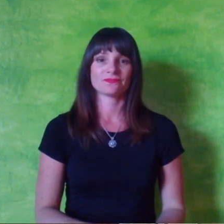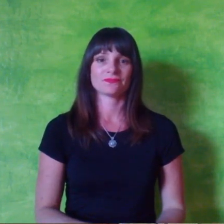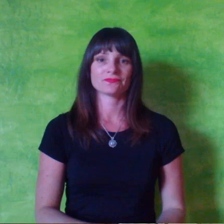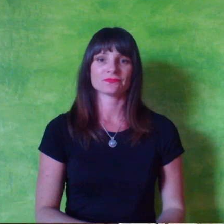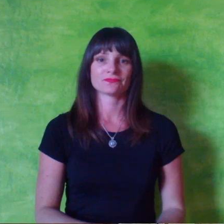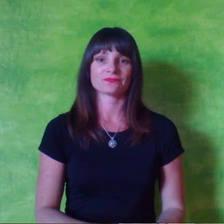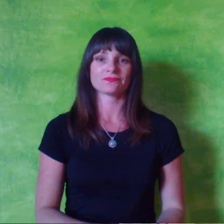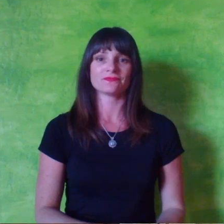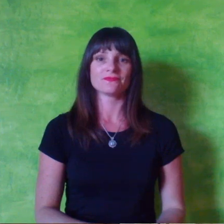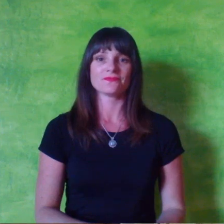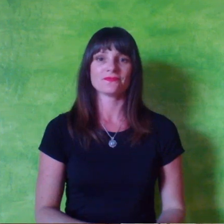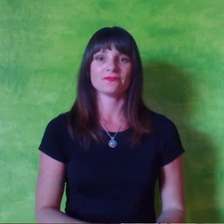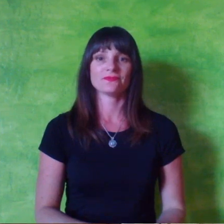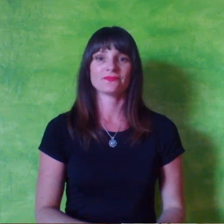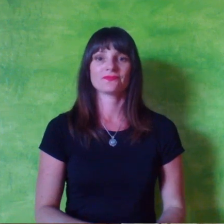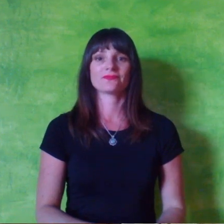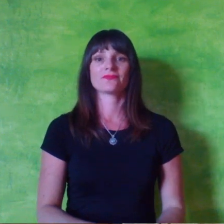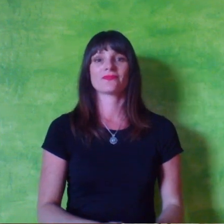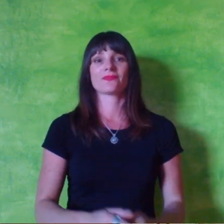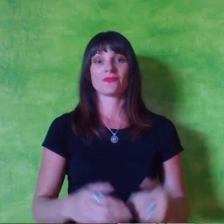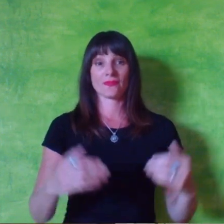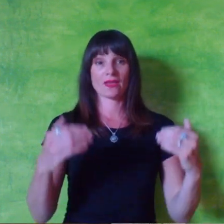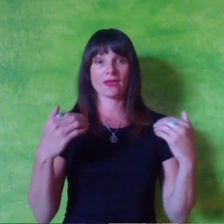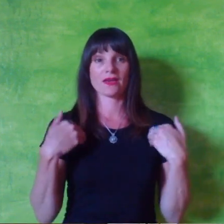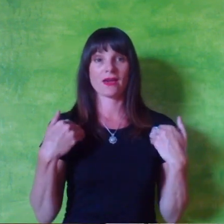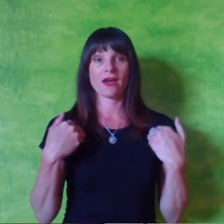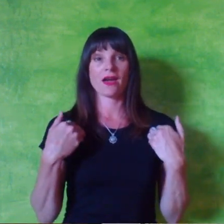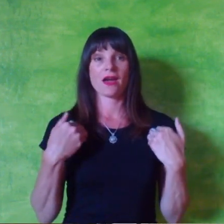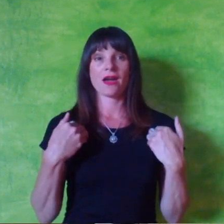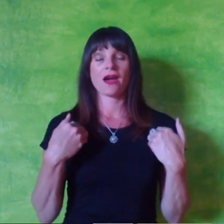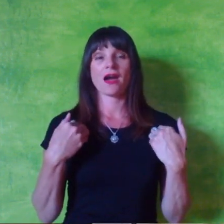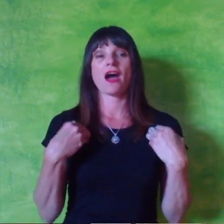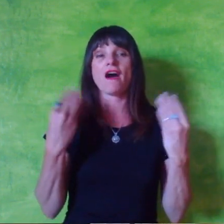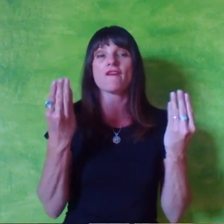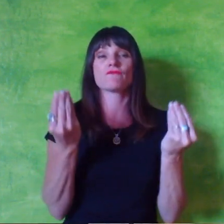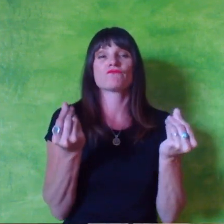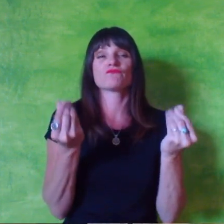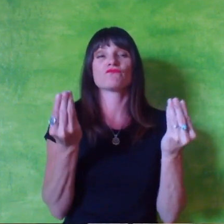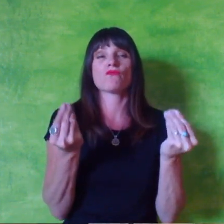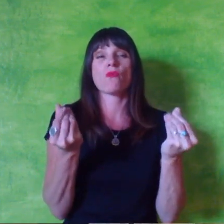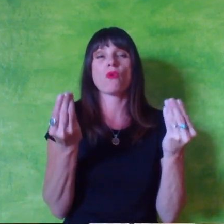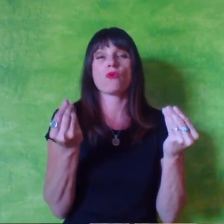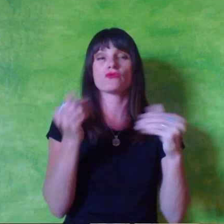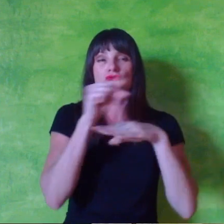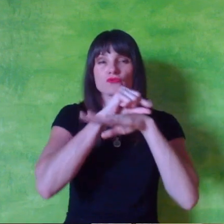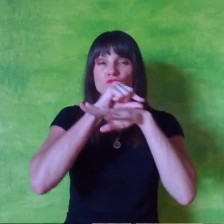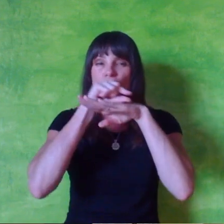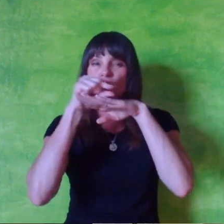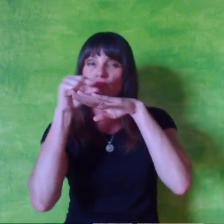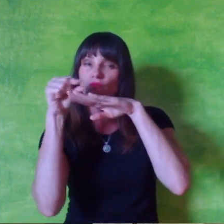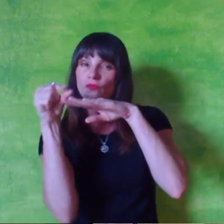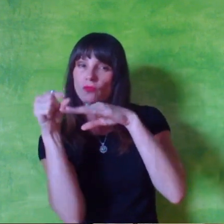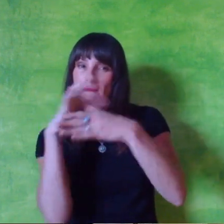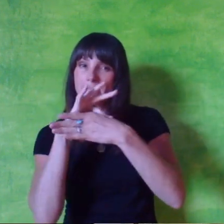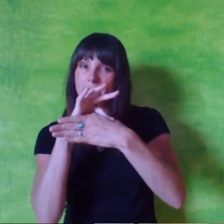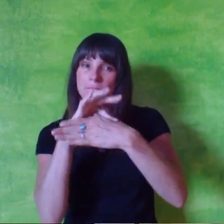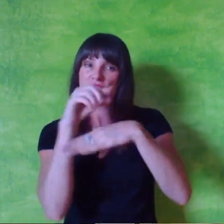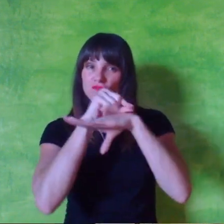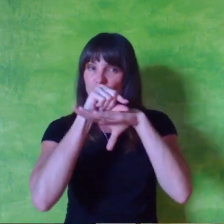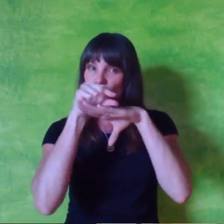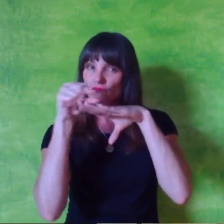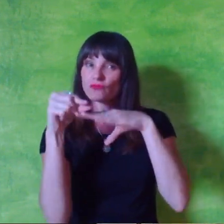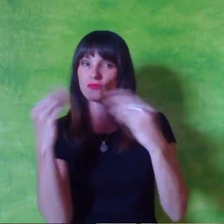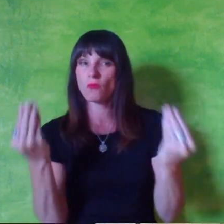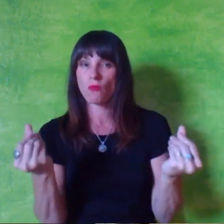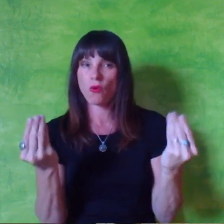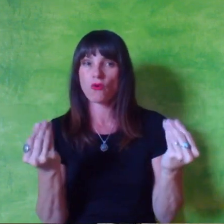bit wet on the outside. And before I put the dry rub on, I see that it's just got a little bit of moisture on the